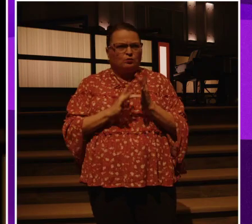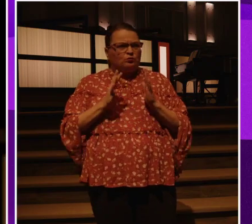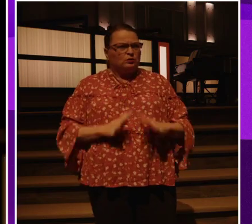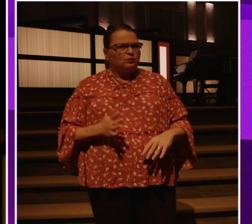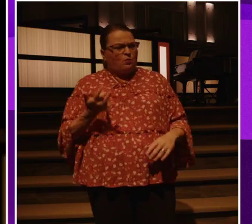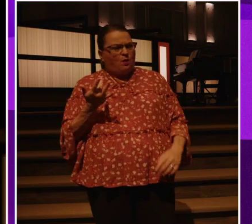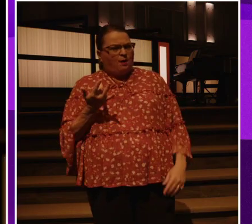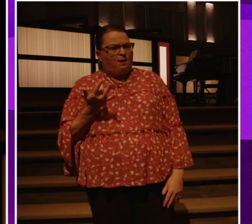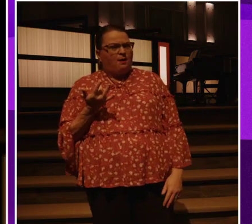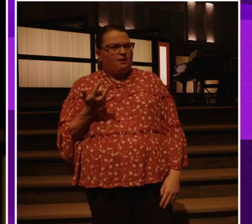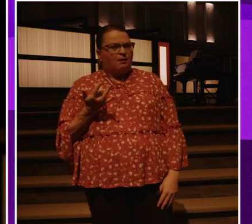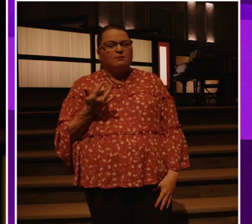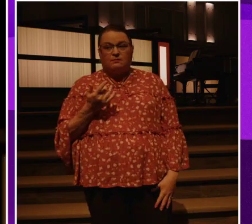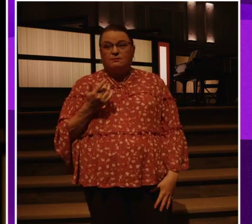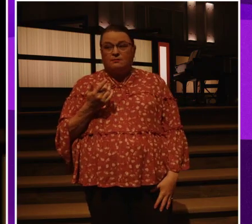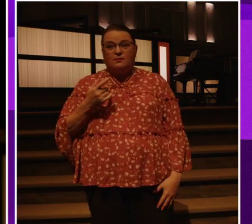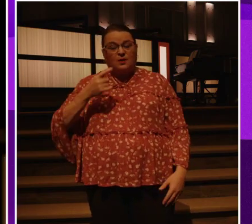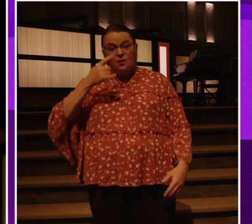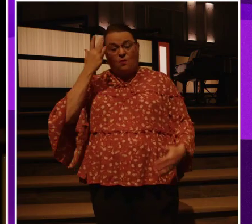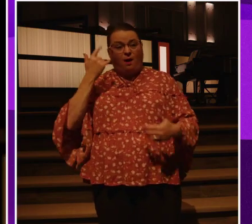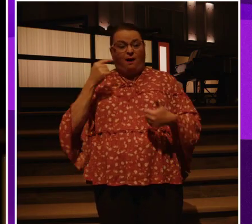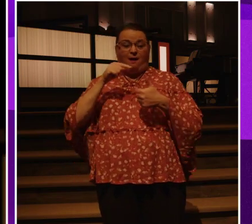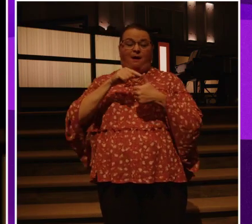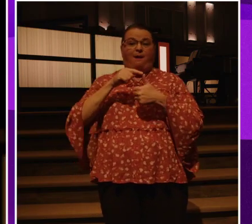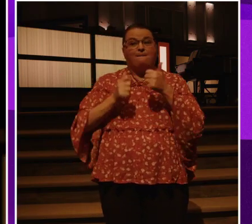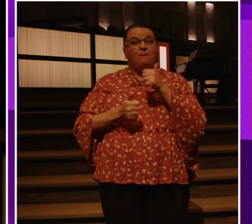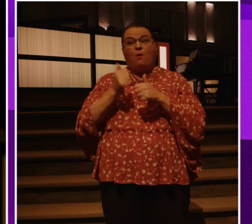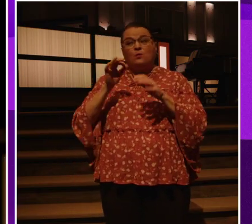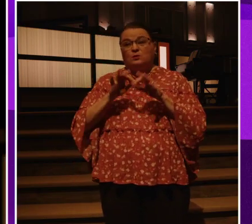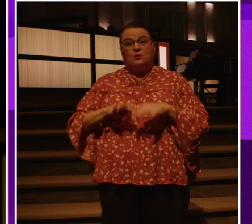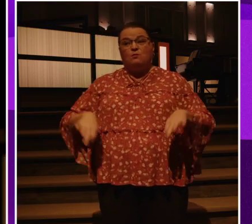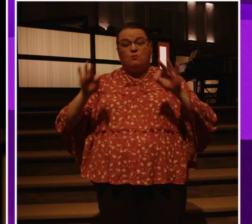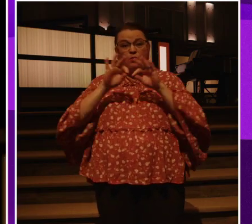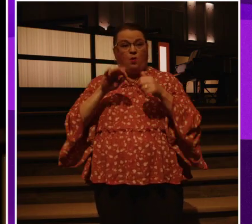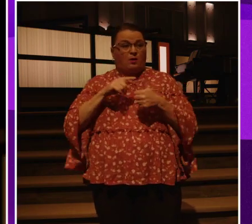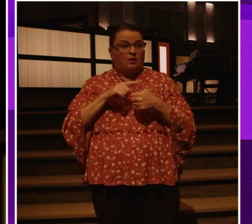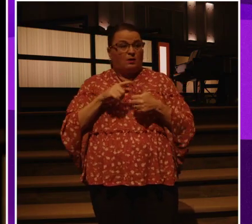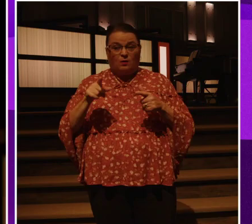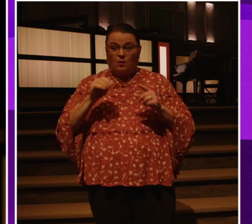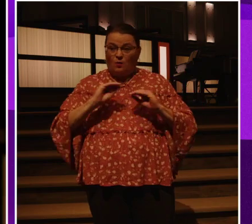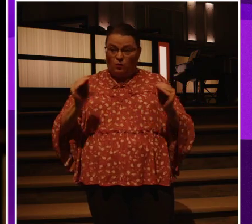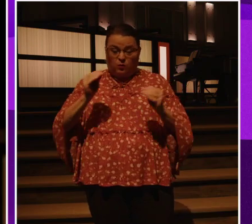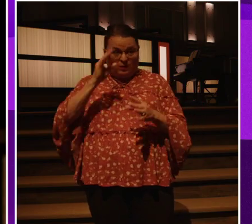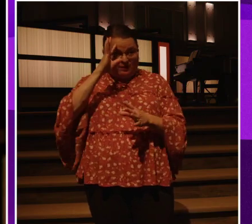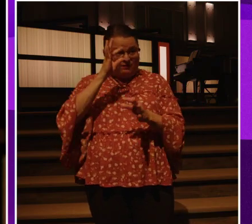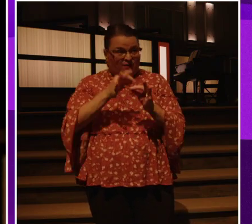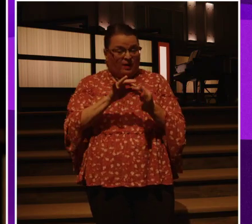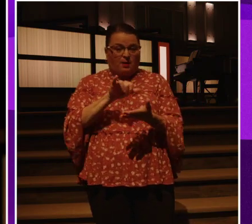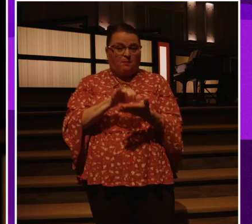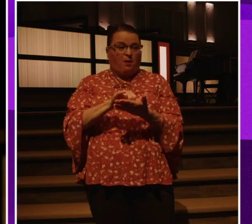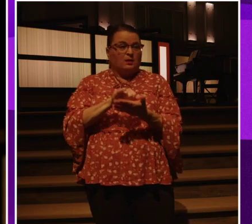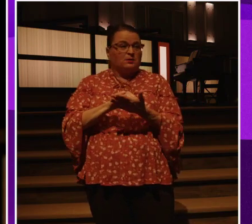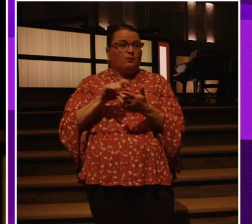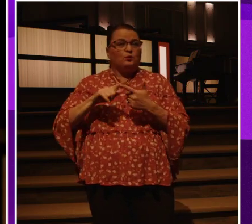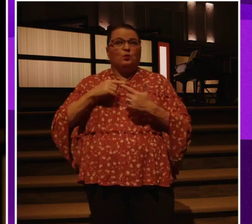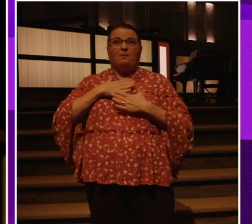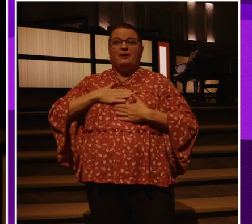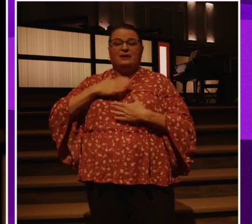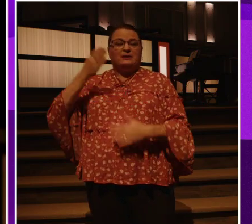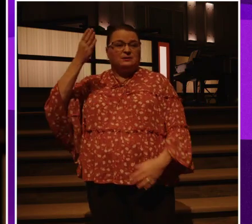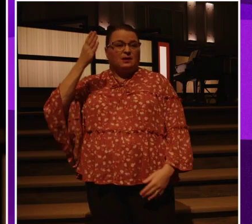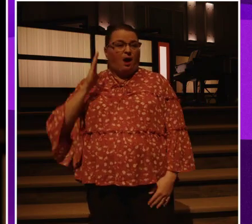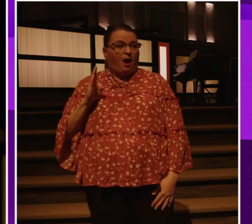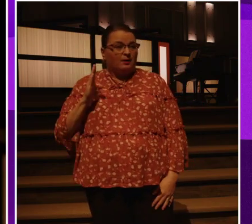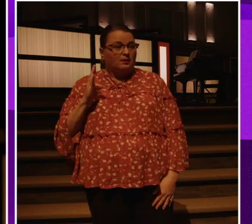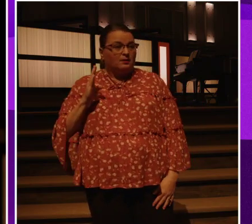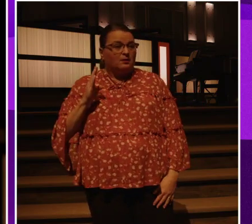Well, perhaps the most important is this. Without faith, it's impossible to please the Lord. So